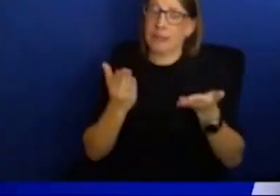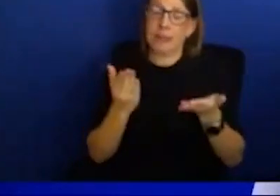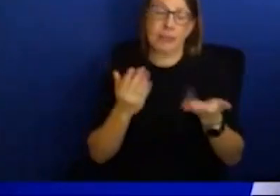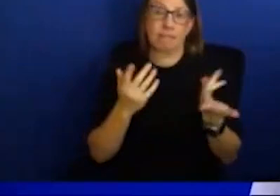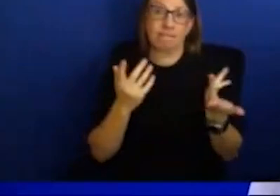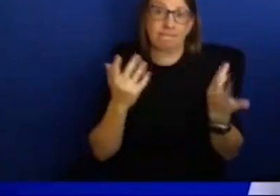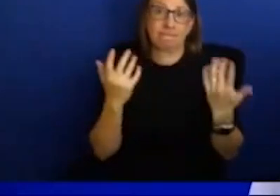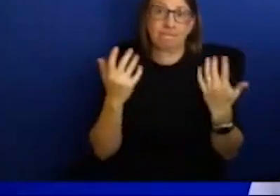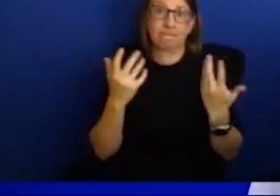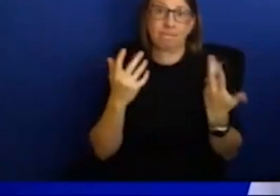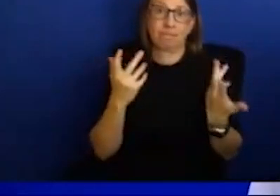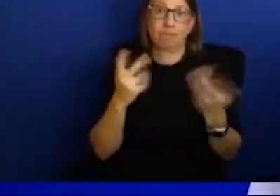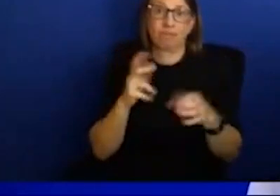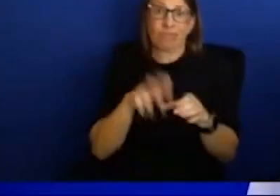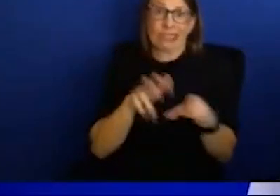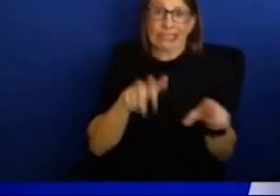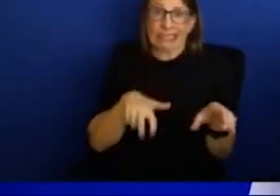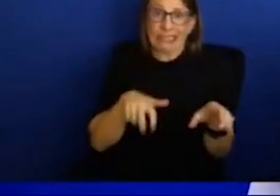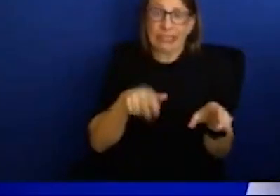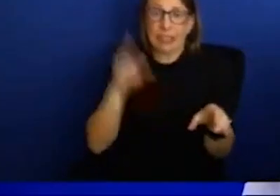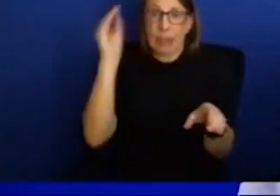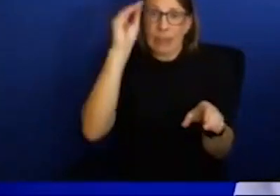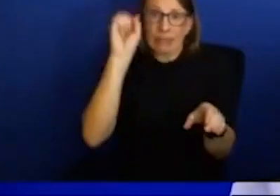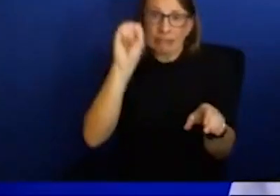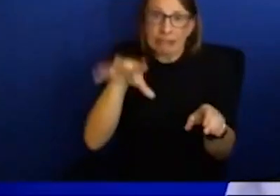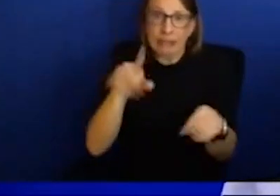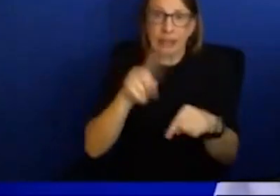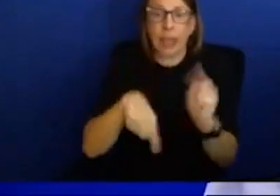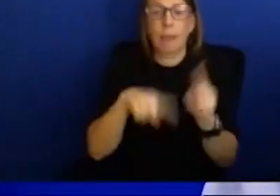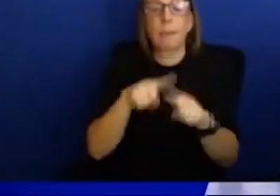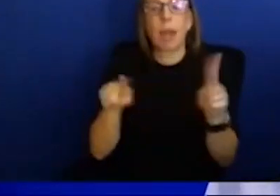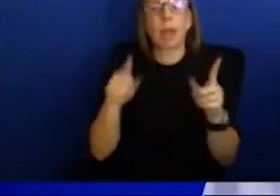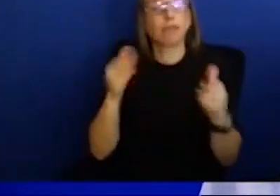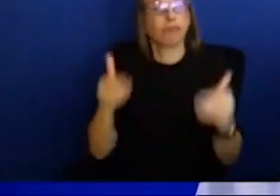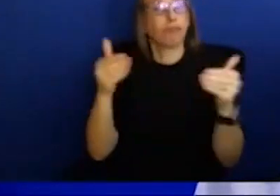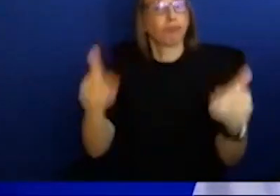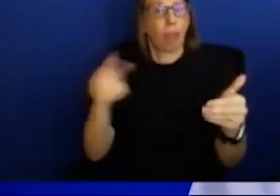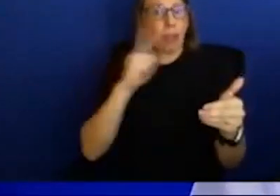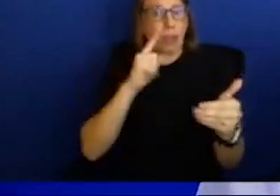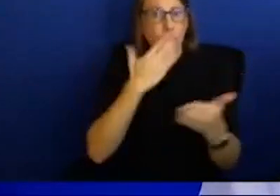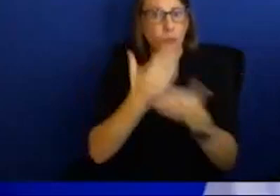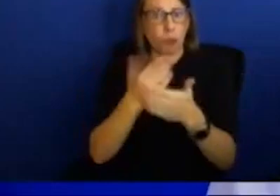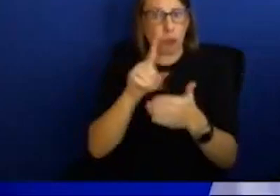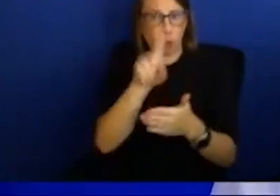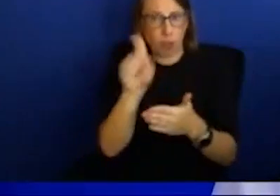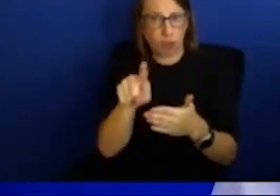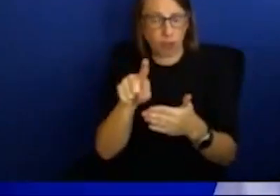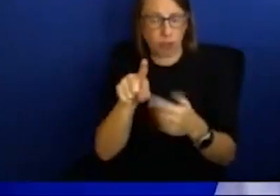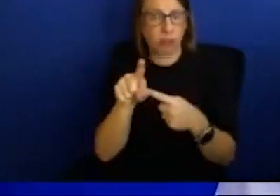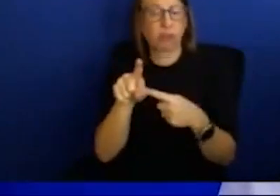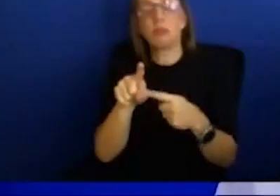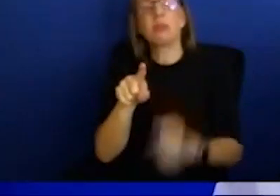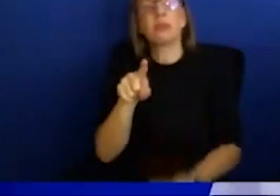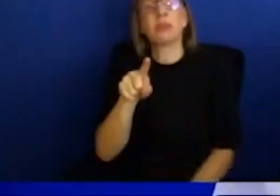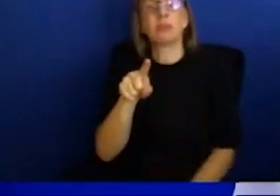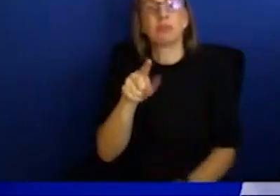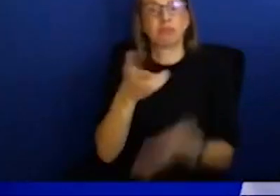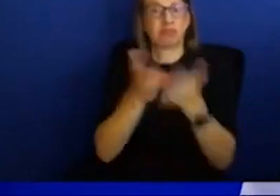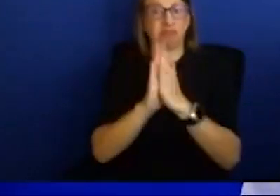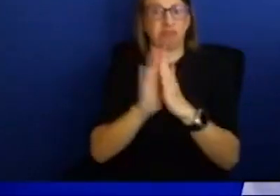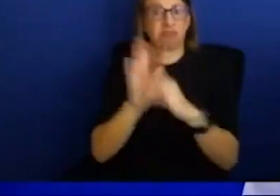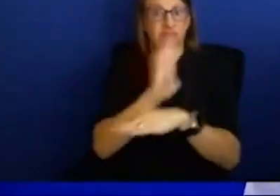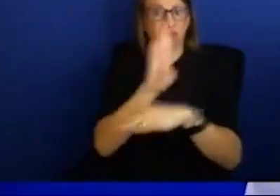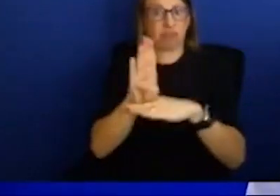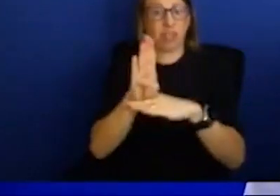vaccinated. But moving forward, that is a good question to ask, and I think we just need to continue to follow the science data